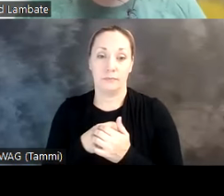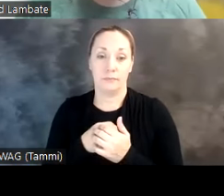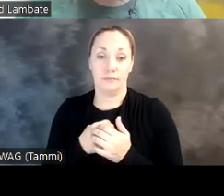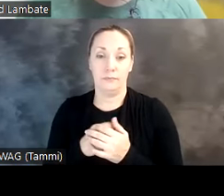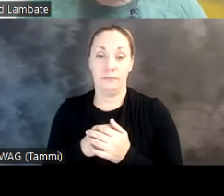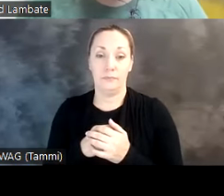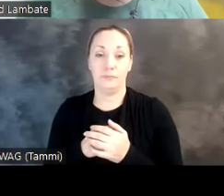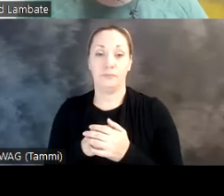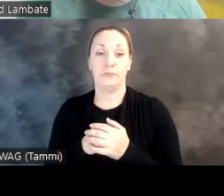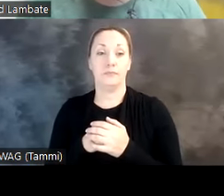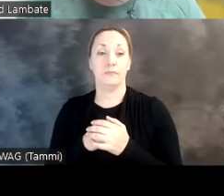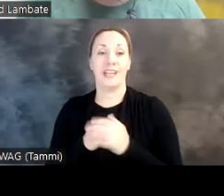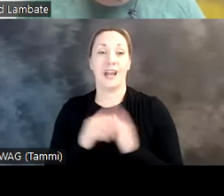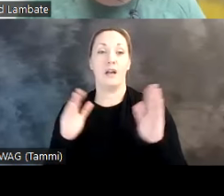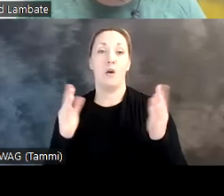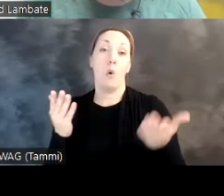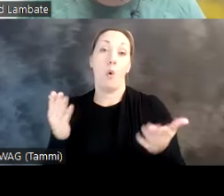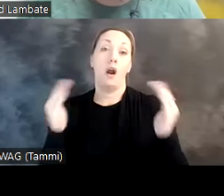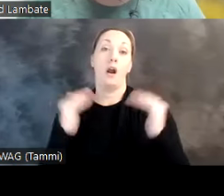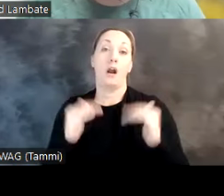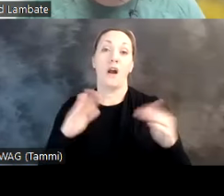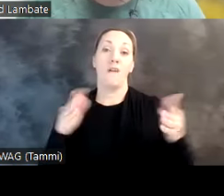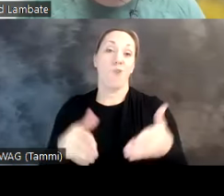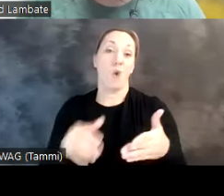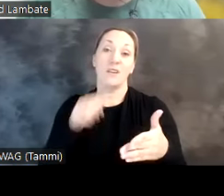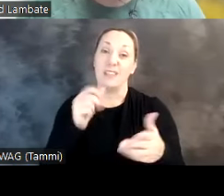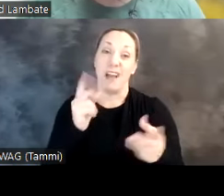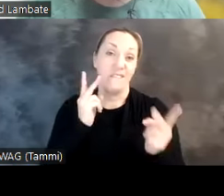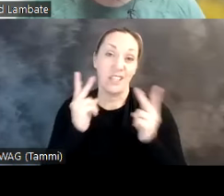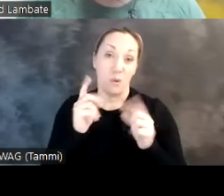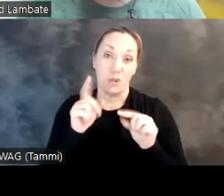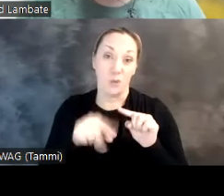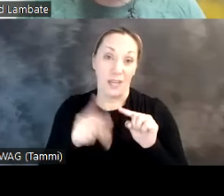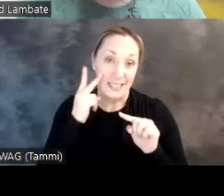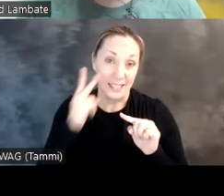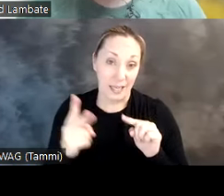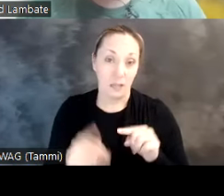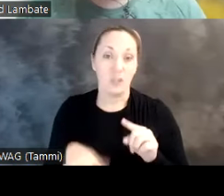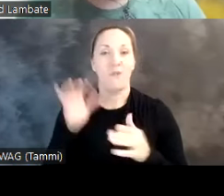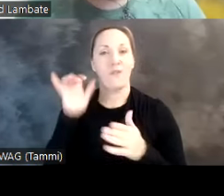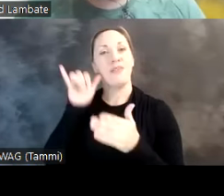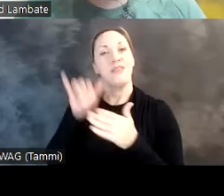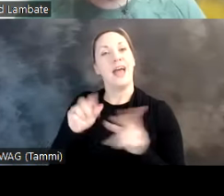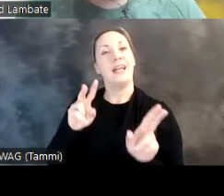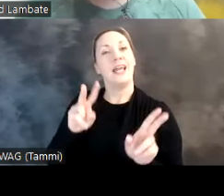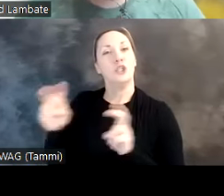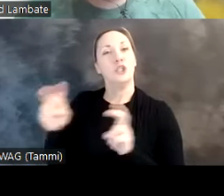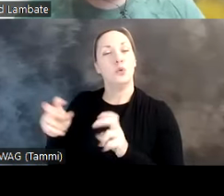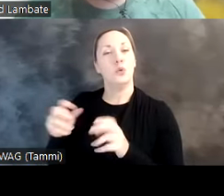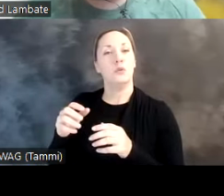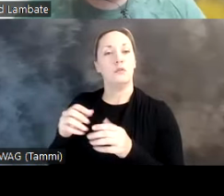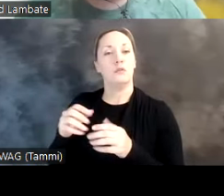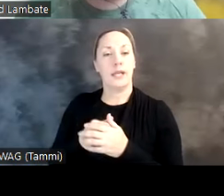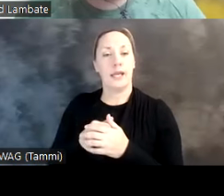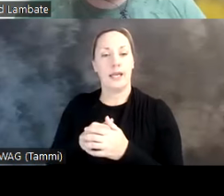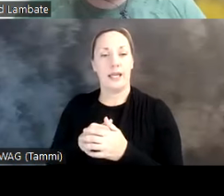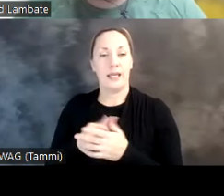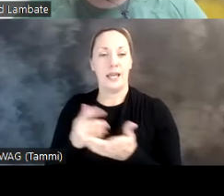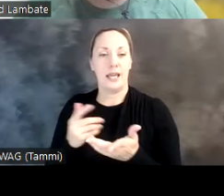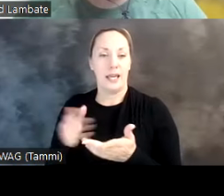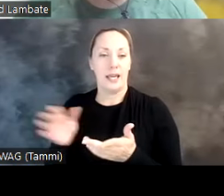Focus not visible. So when it comes to this particular issue, it's as crystal clear as